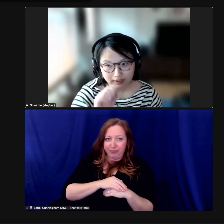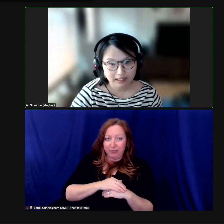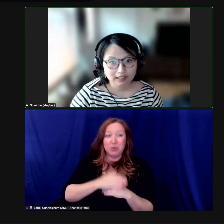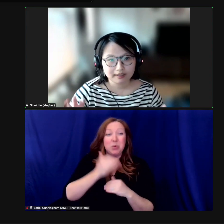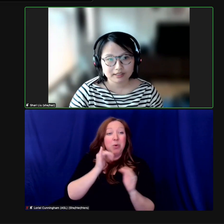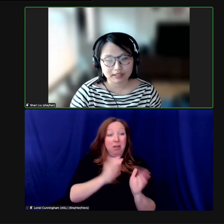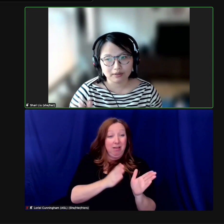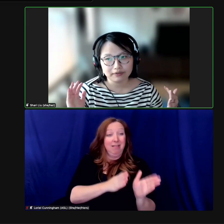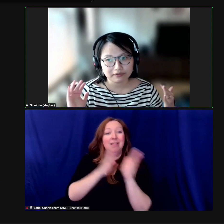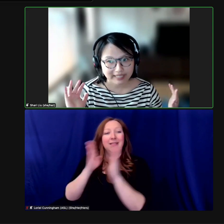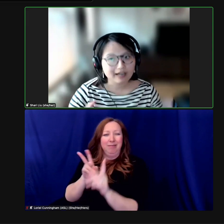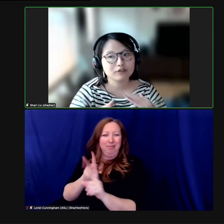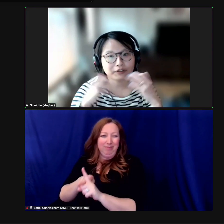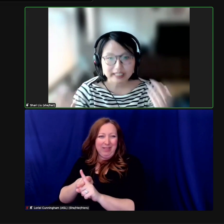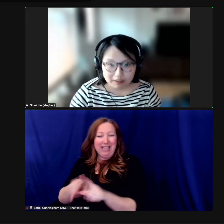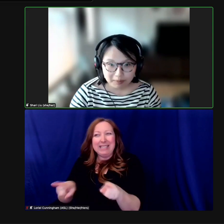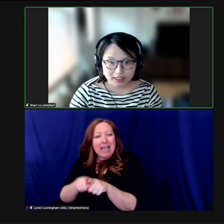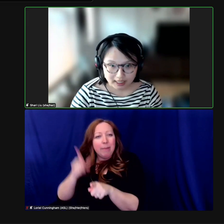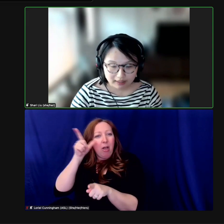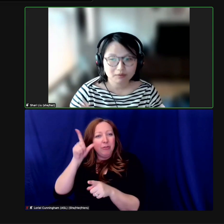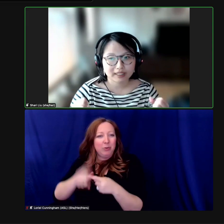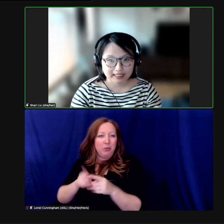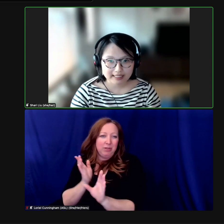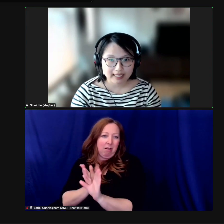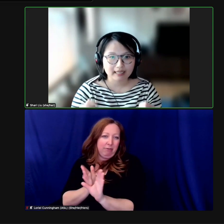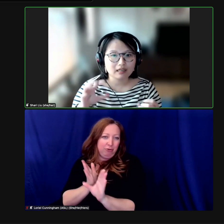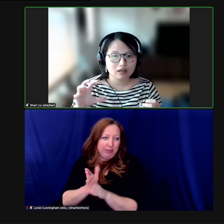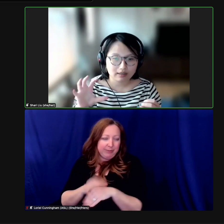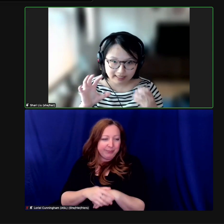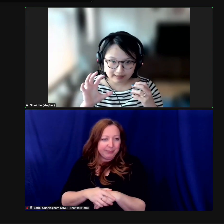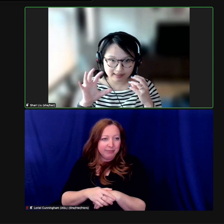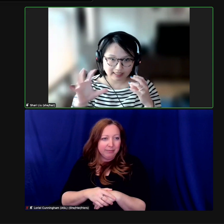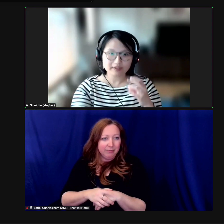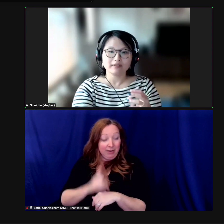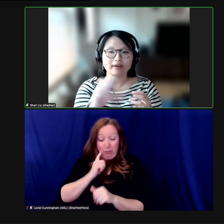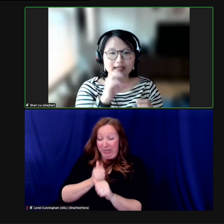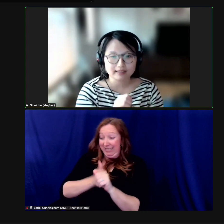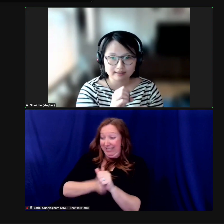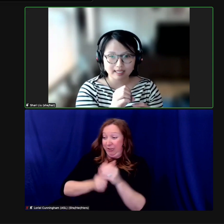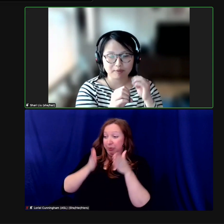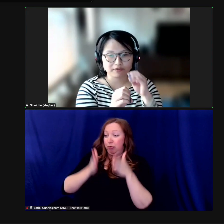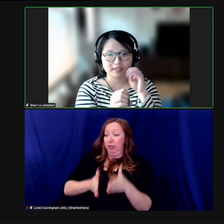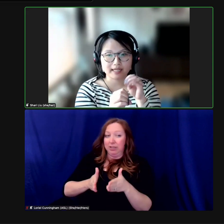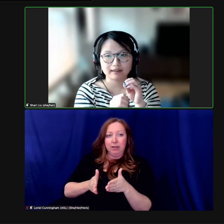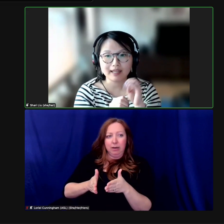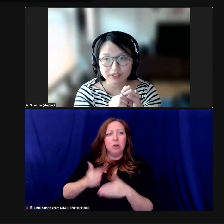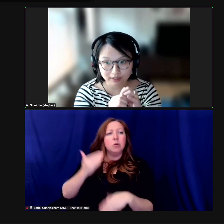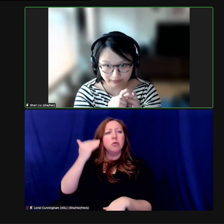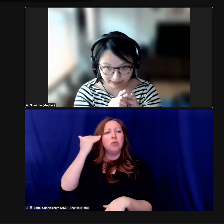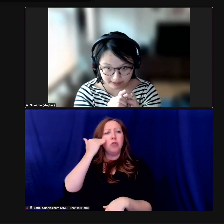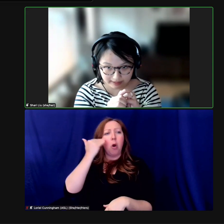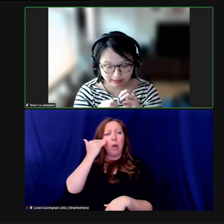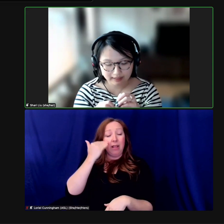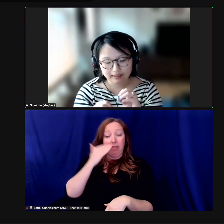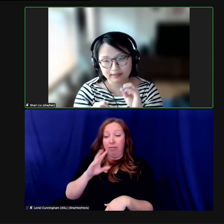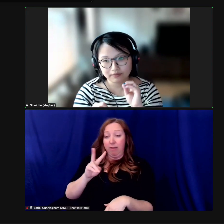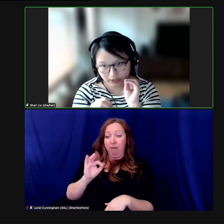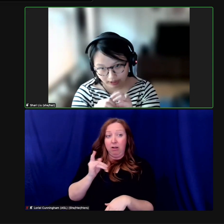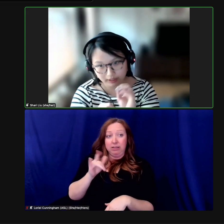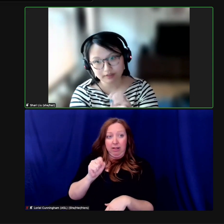psychology. So now for each person, we're going to say, given the voxels that prefer psychological